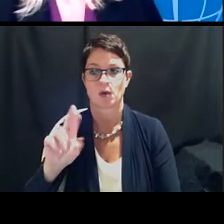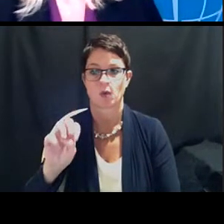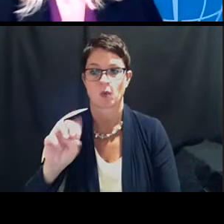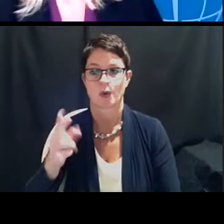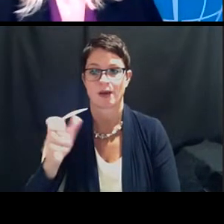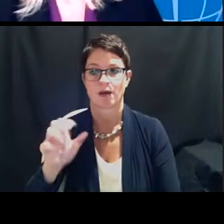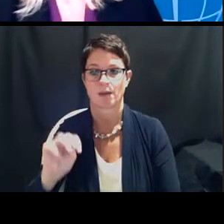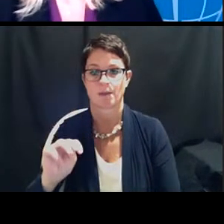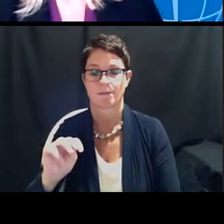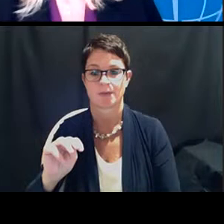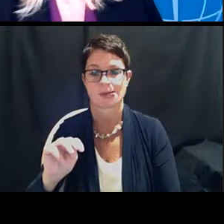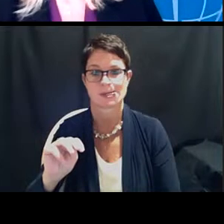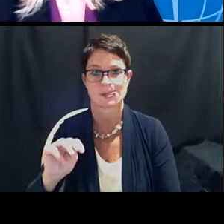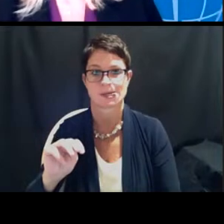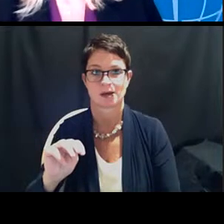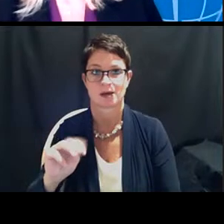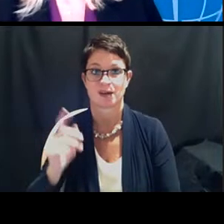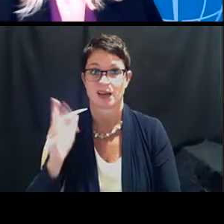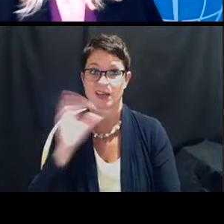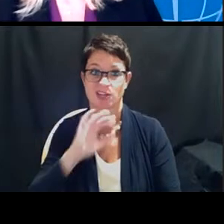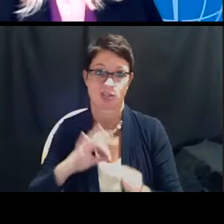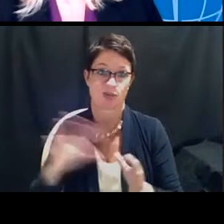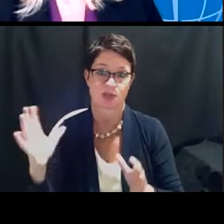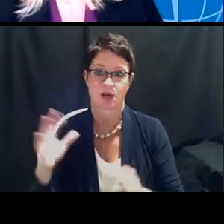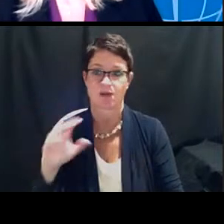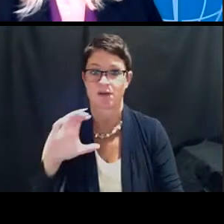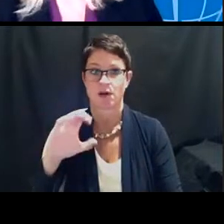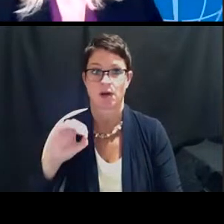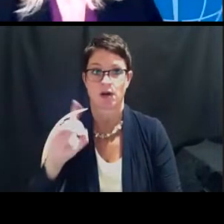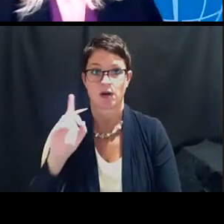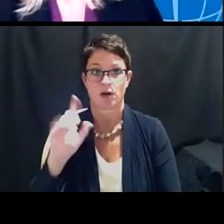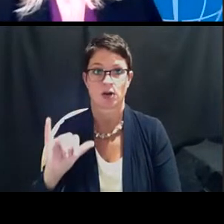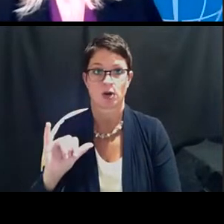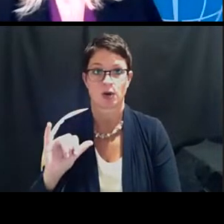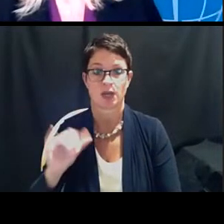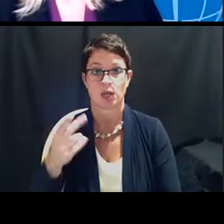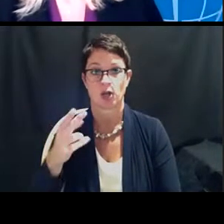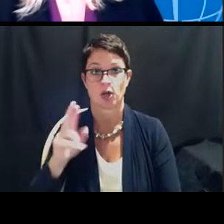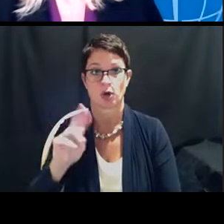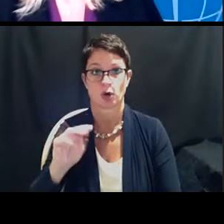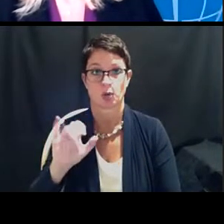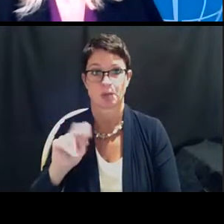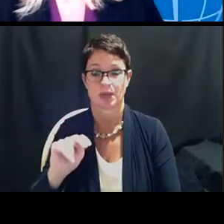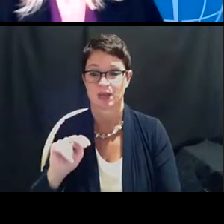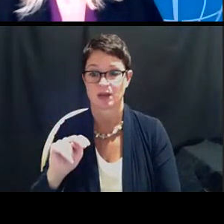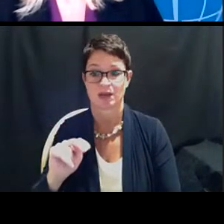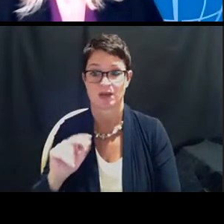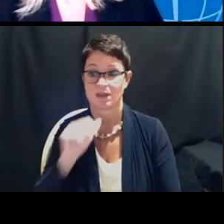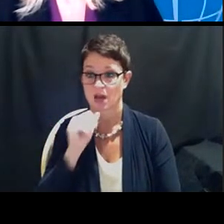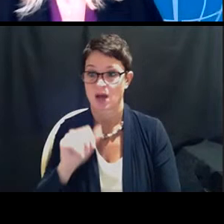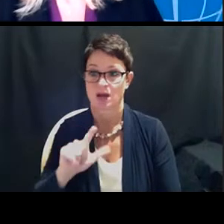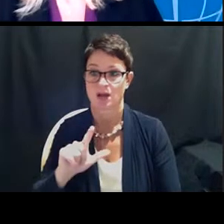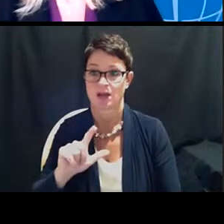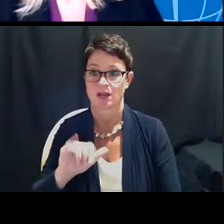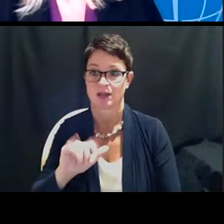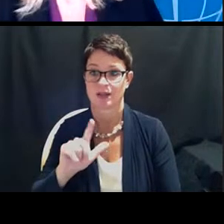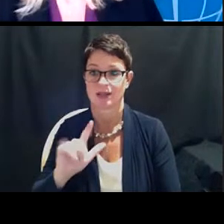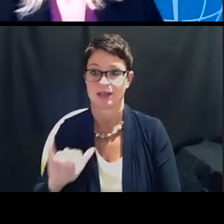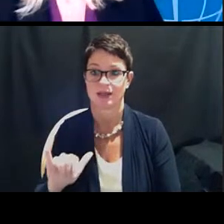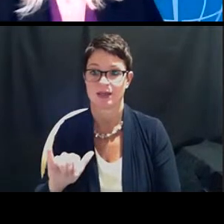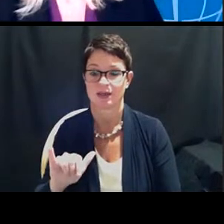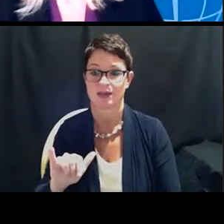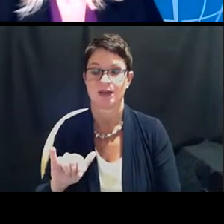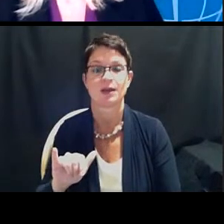Apparently she was cut off. Cody Herman, if not, Lindley Brathwaite. Hello? Who do we have